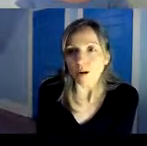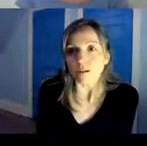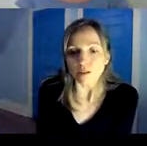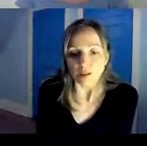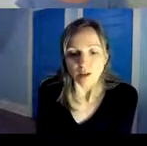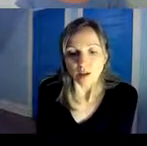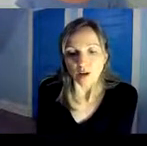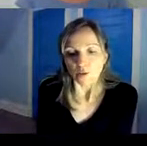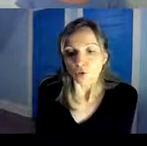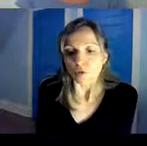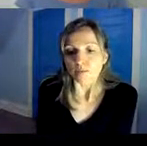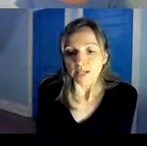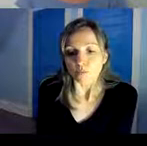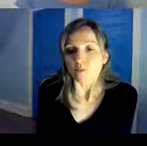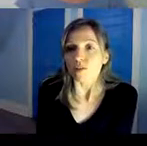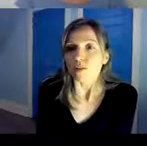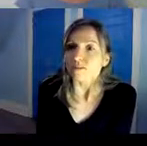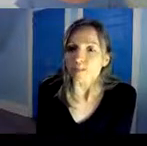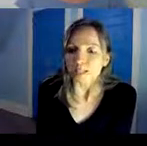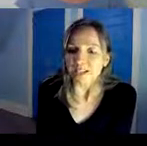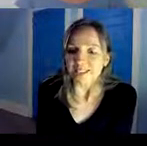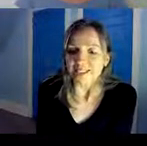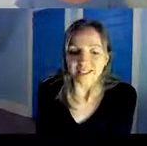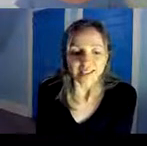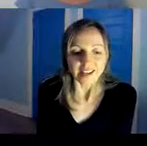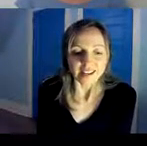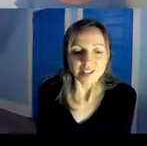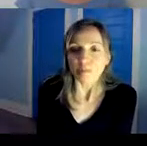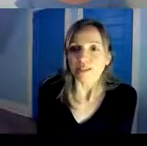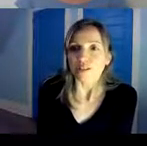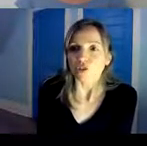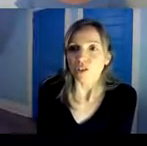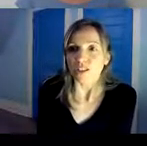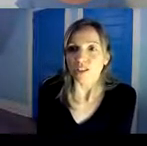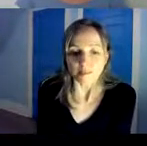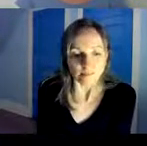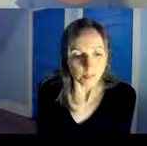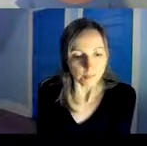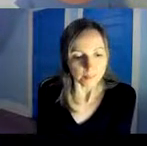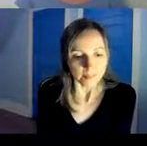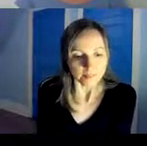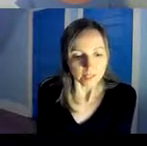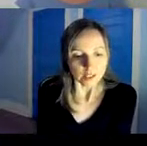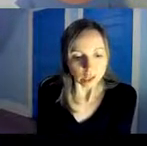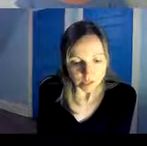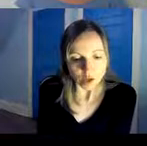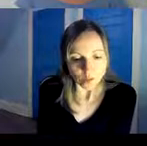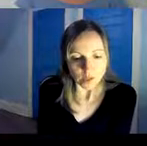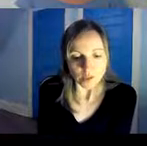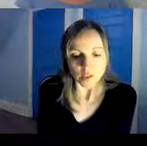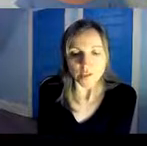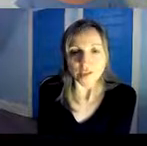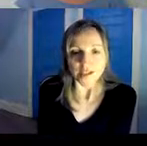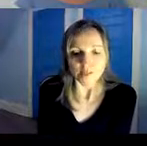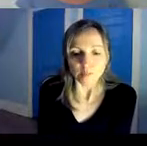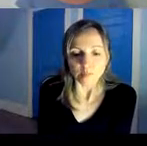gardens and parks, on the shores of lakes and rivers, in floodplains, and in abandoned construction sites. Japanese knotweed